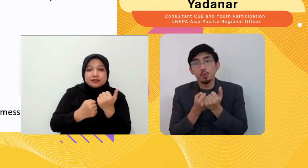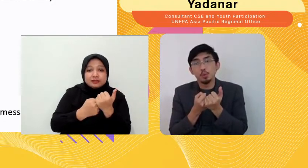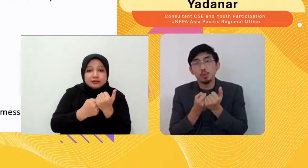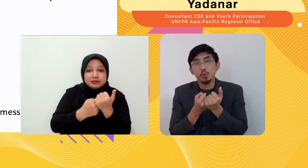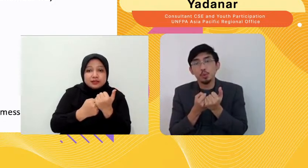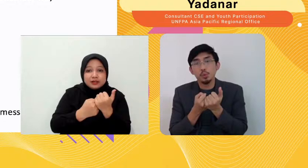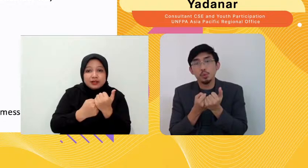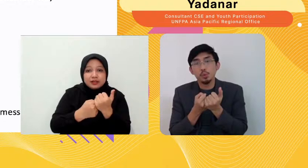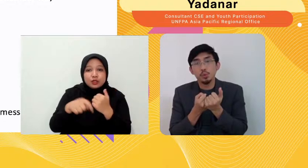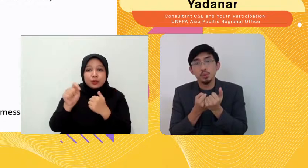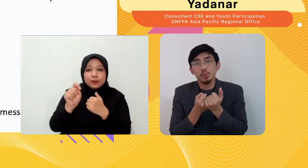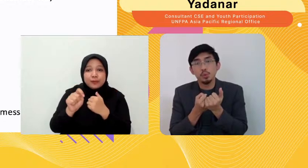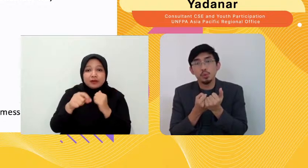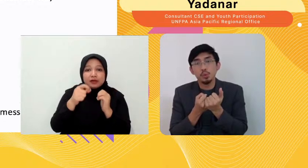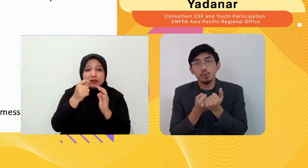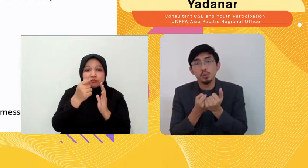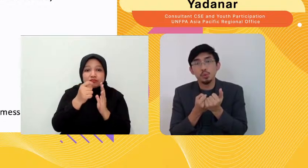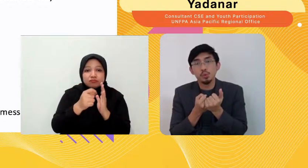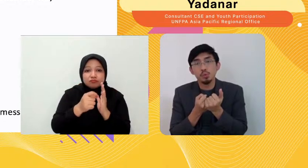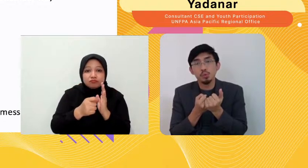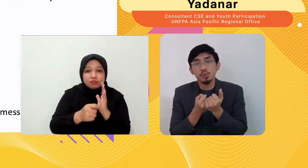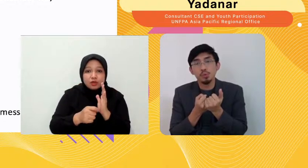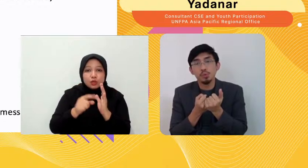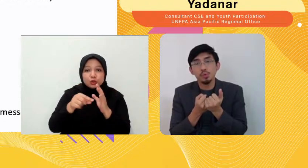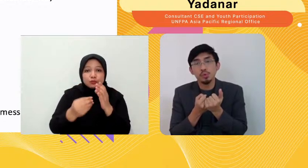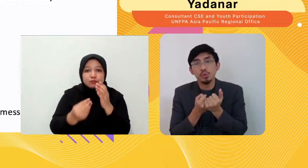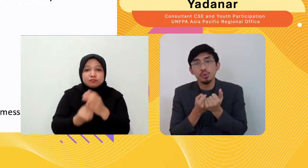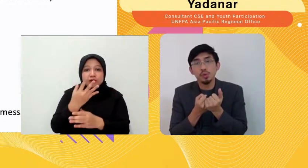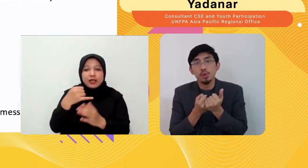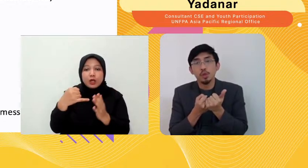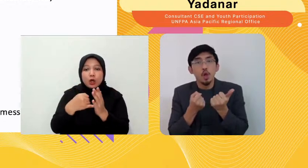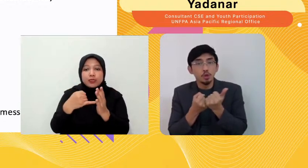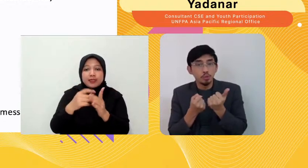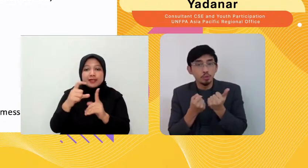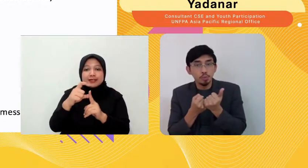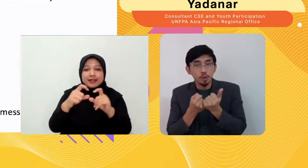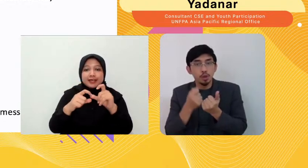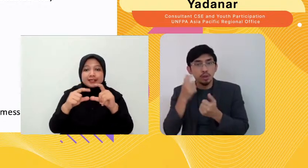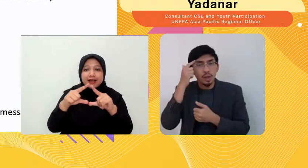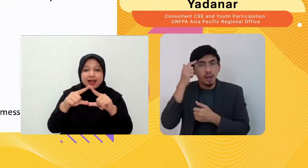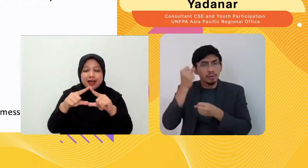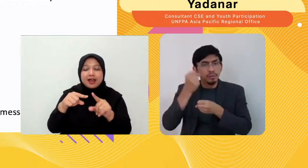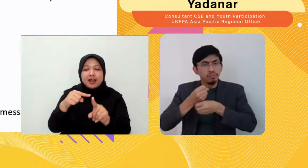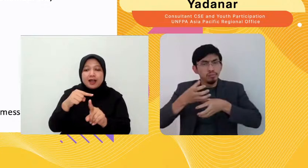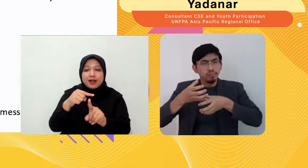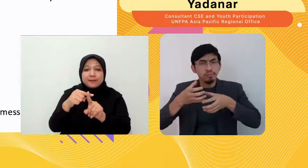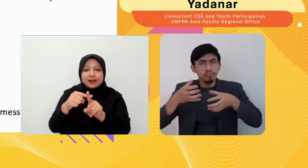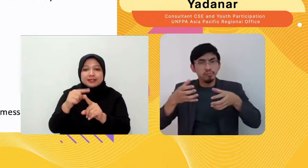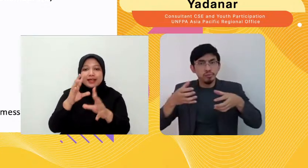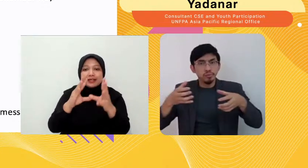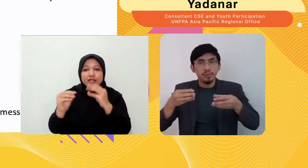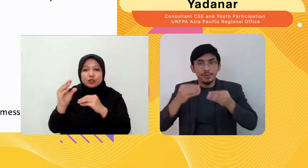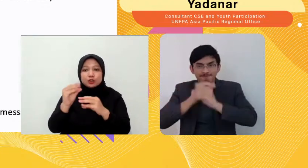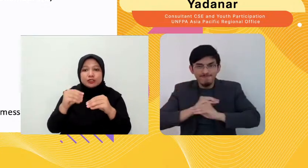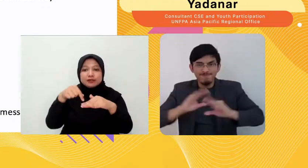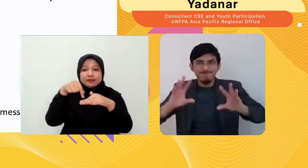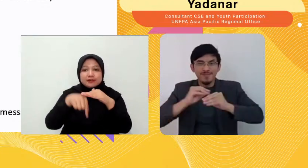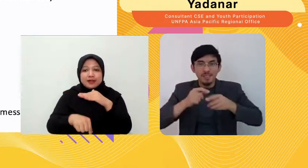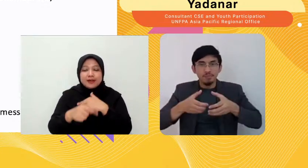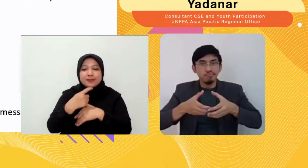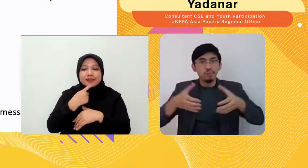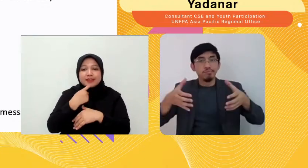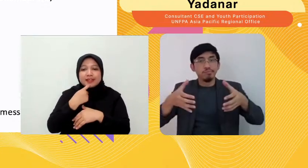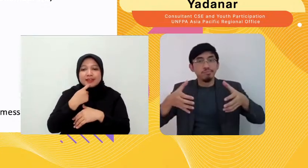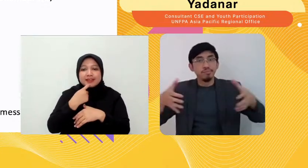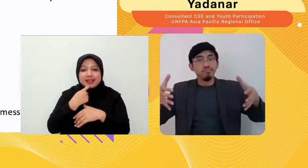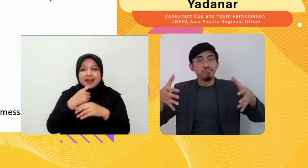as a checklist when developing the DSE content. And we will also discuss further into it during the group section